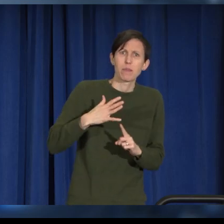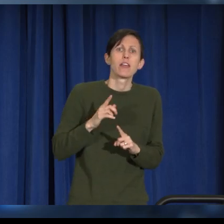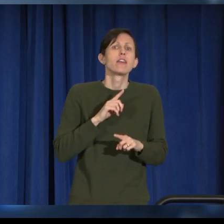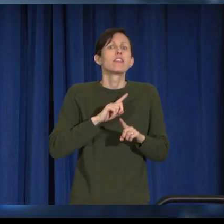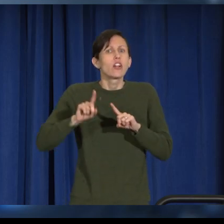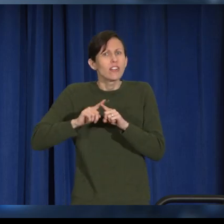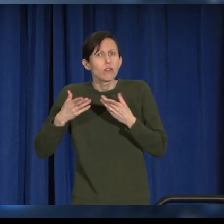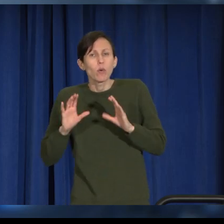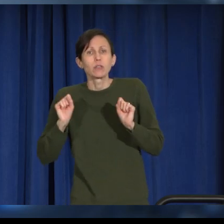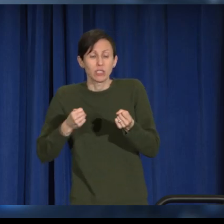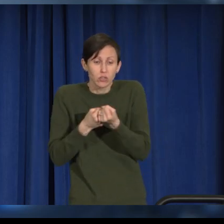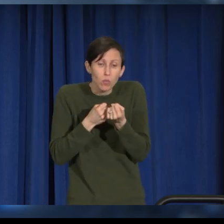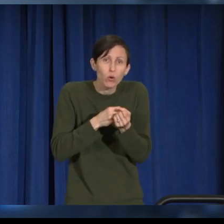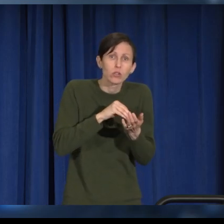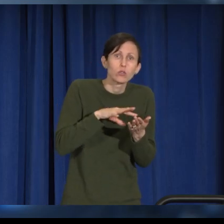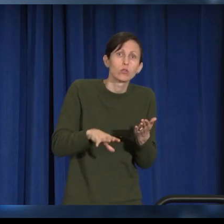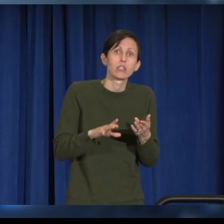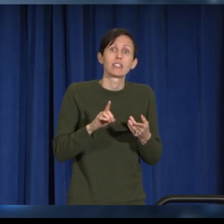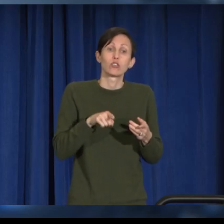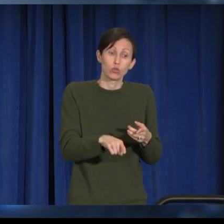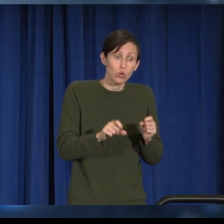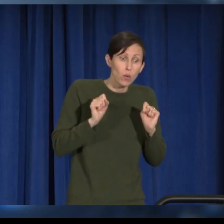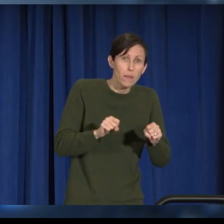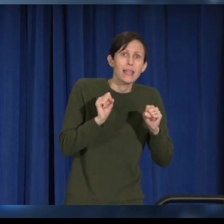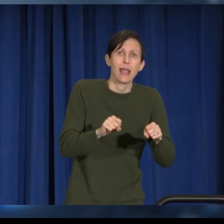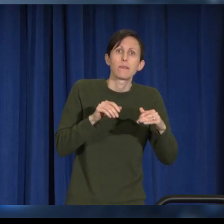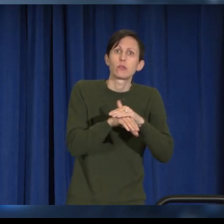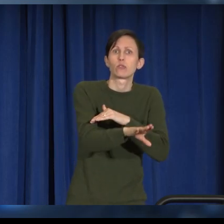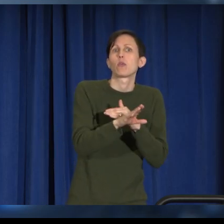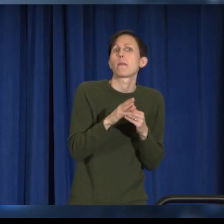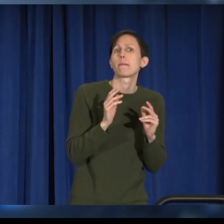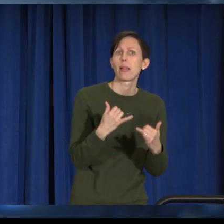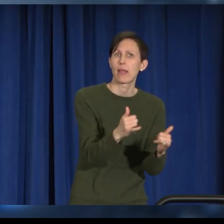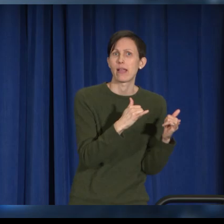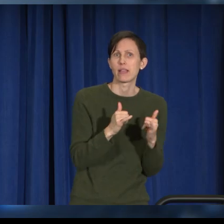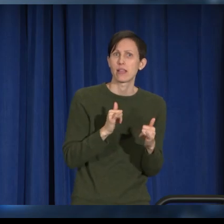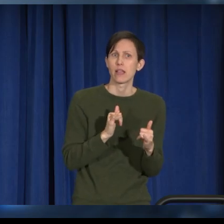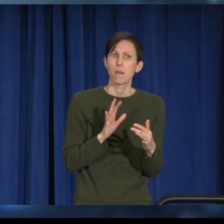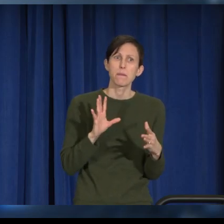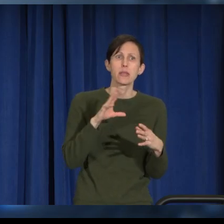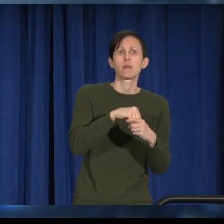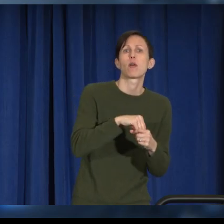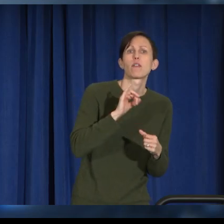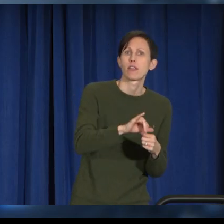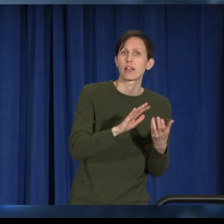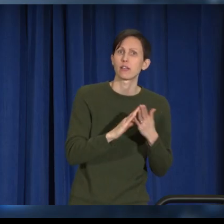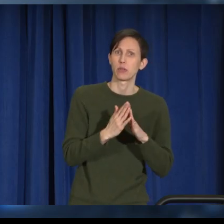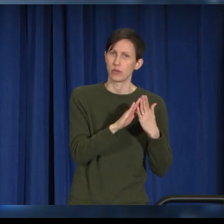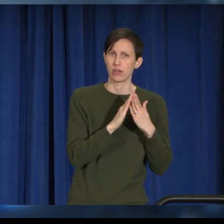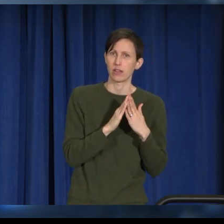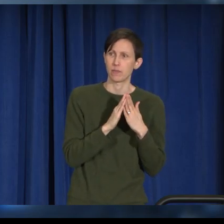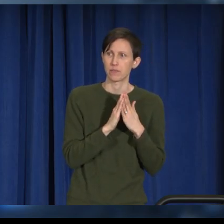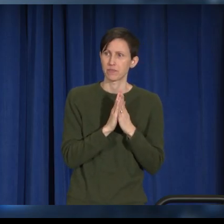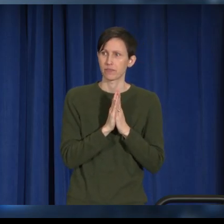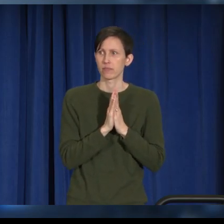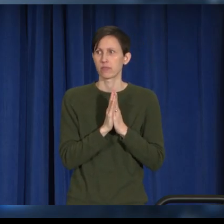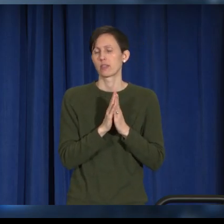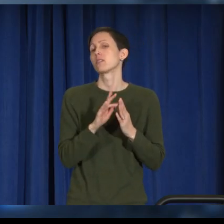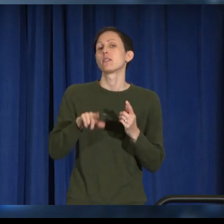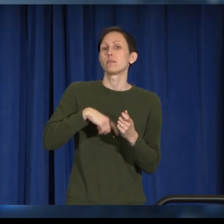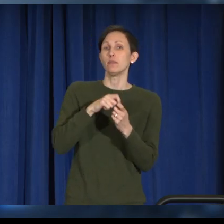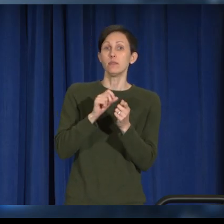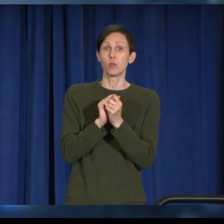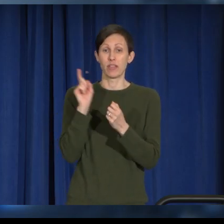their access to be able to play, to be able to be part of a community that's larger than themselves. So specifically with